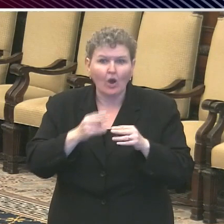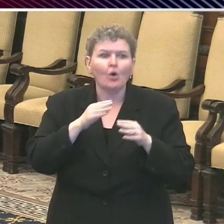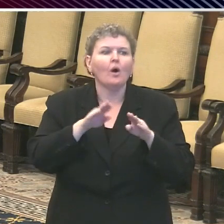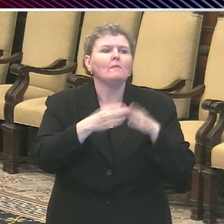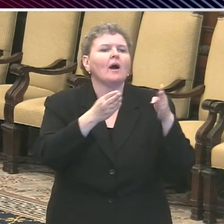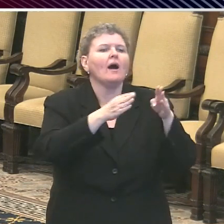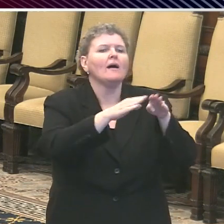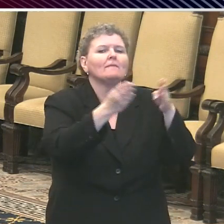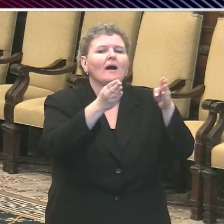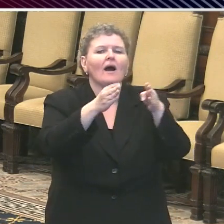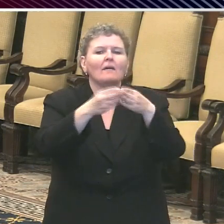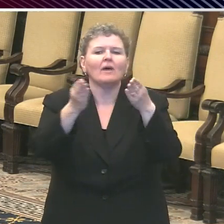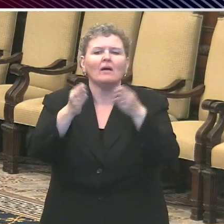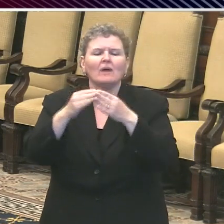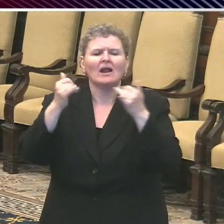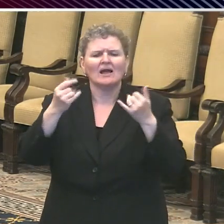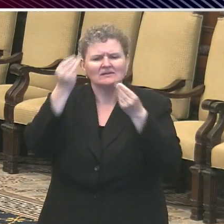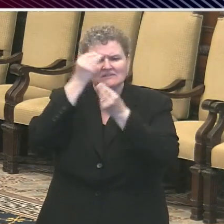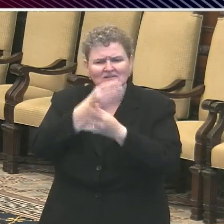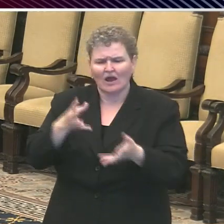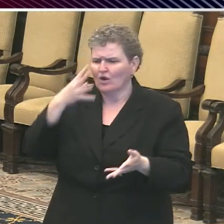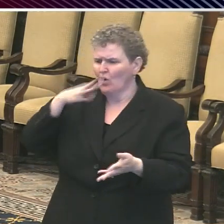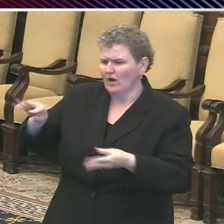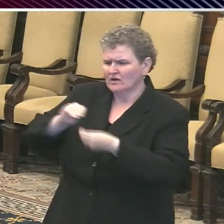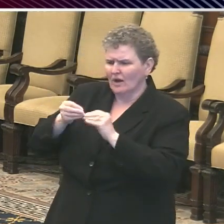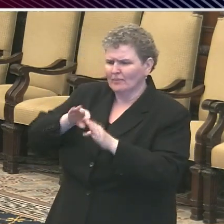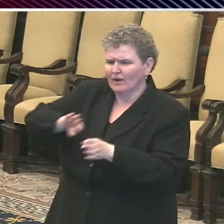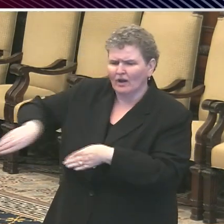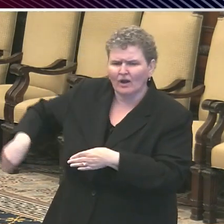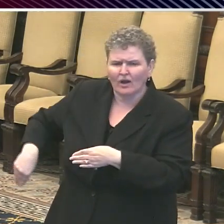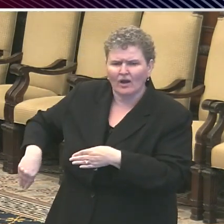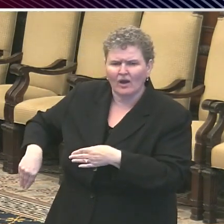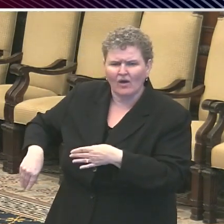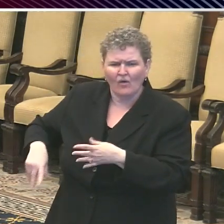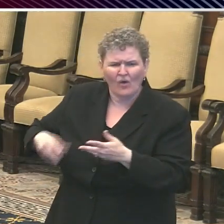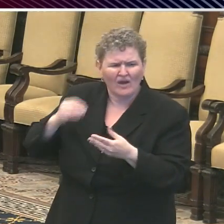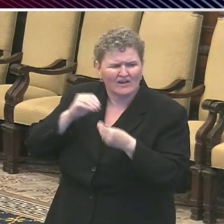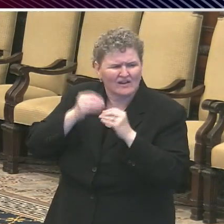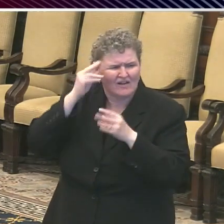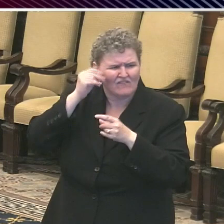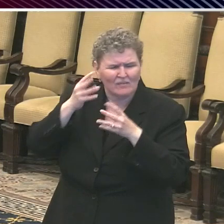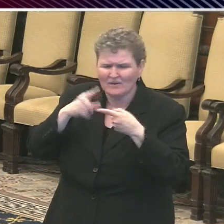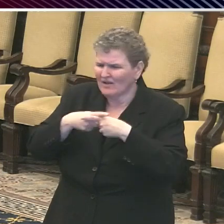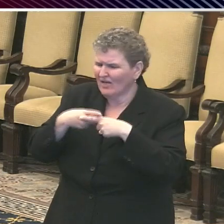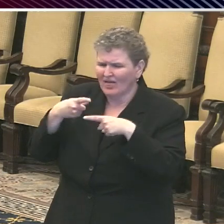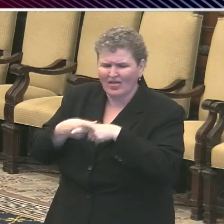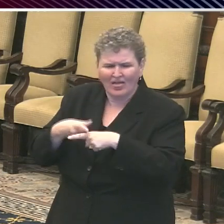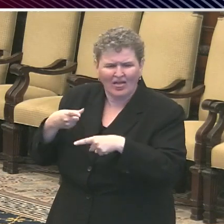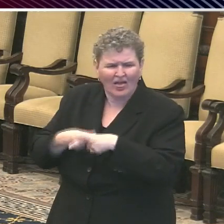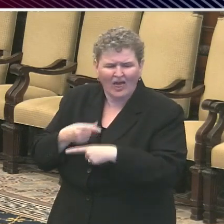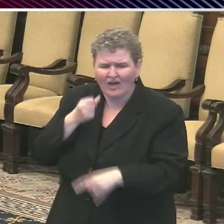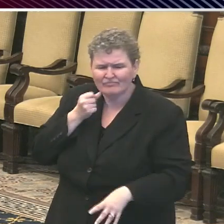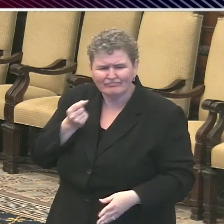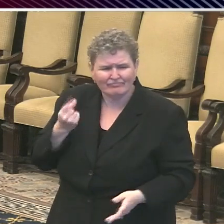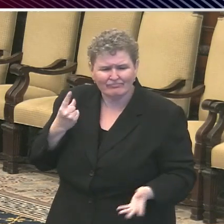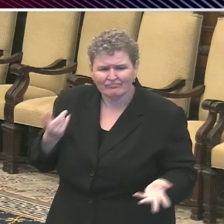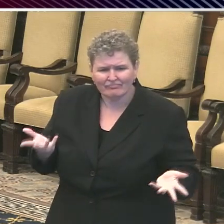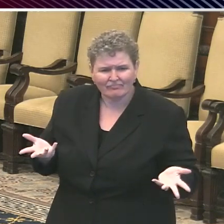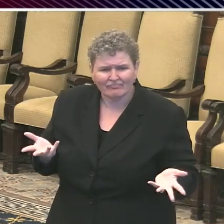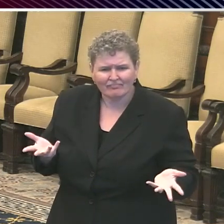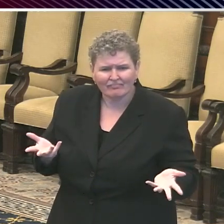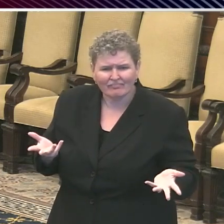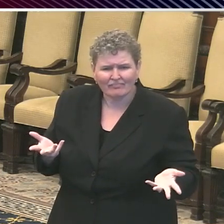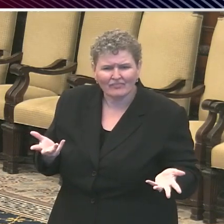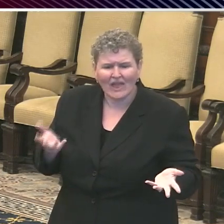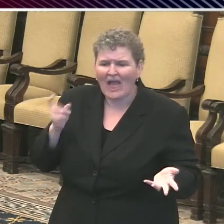have to pay attention to that anymore. I guess, what are we doing to let residents know that we're not just,